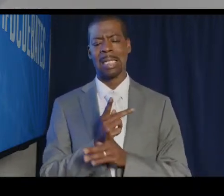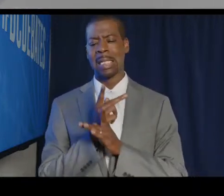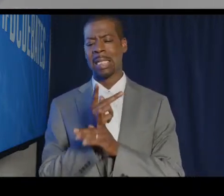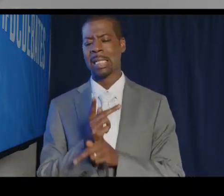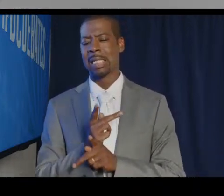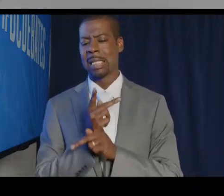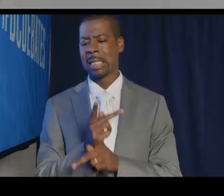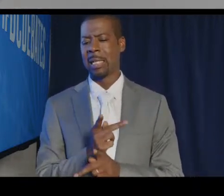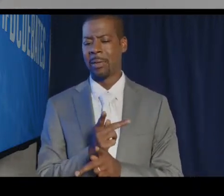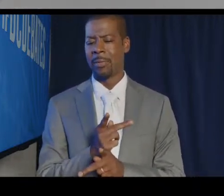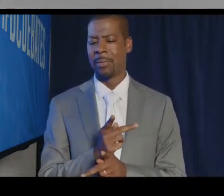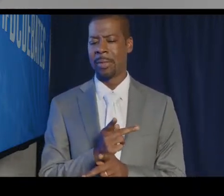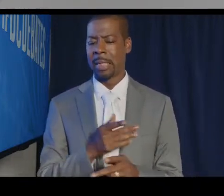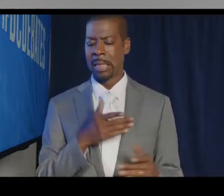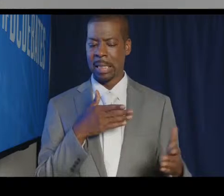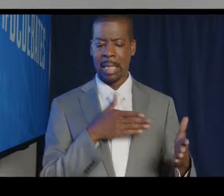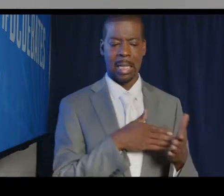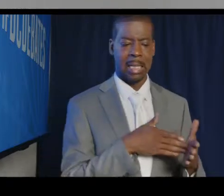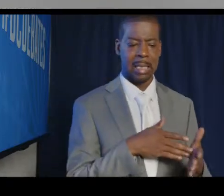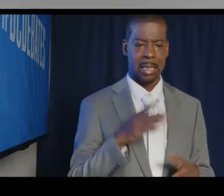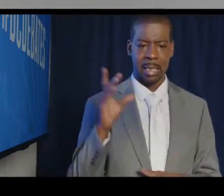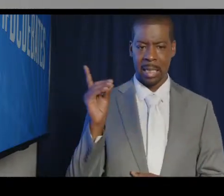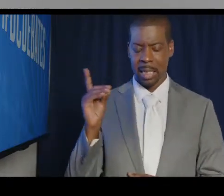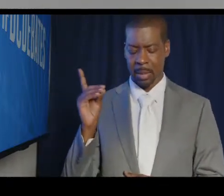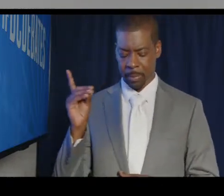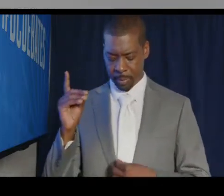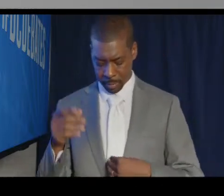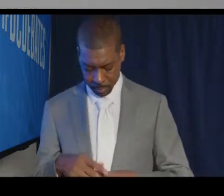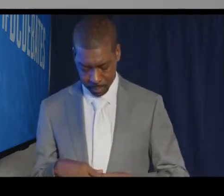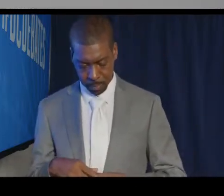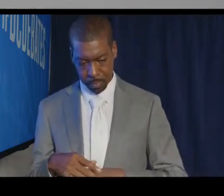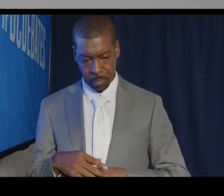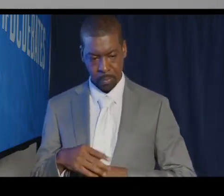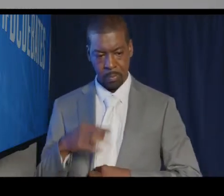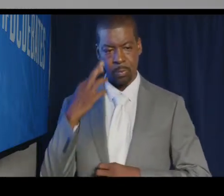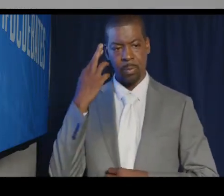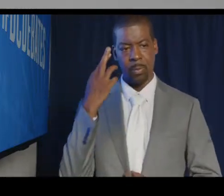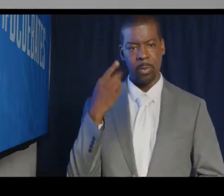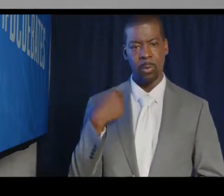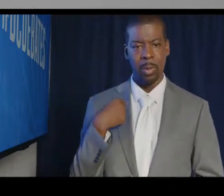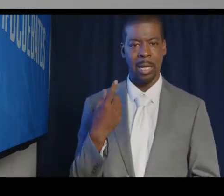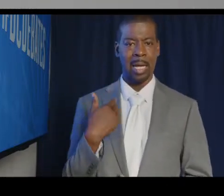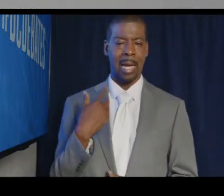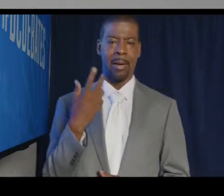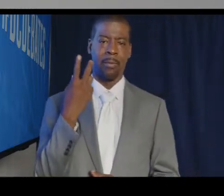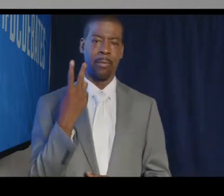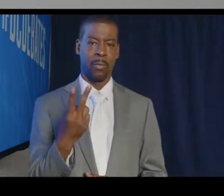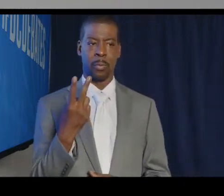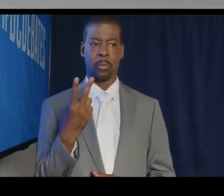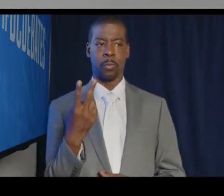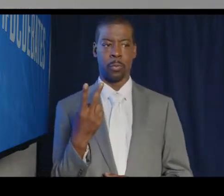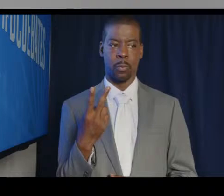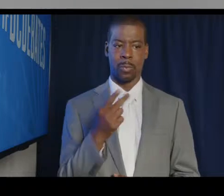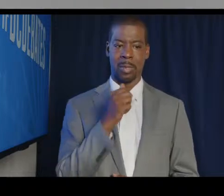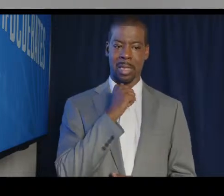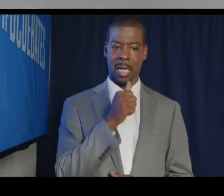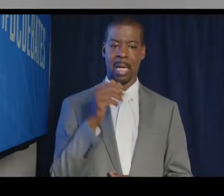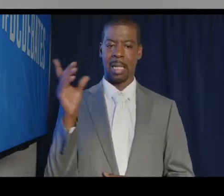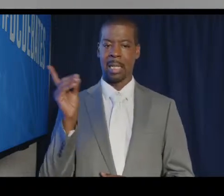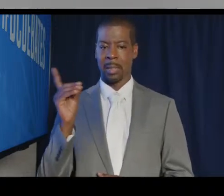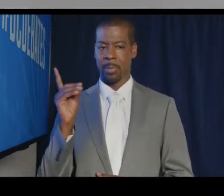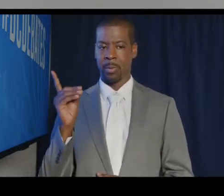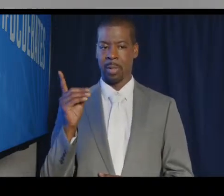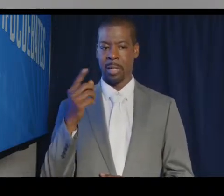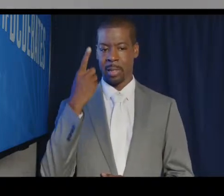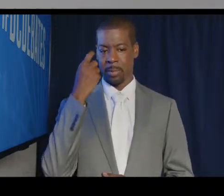an anti-democratic road, and here's what I mean by it. The reason that we have two non-Democrats in the at-large seats is because